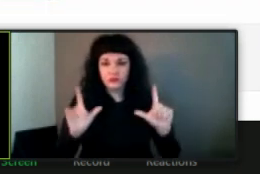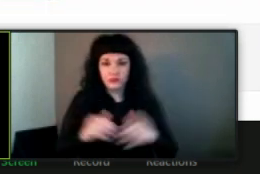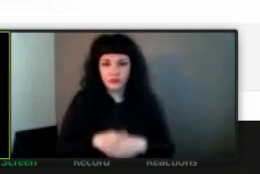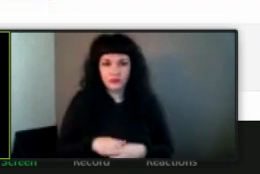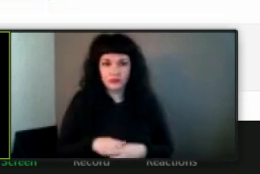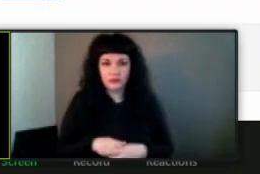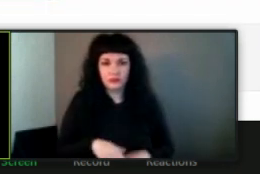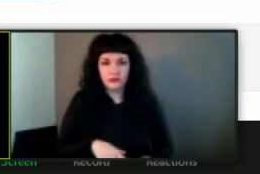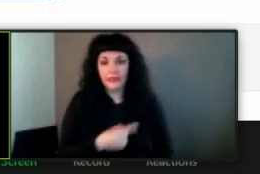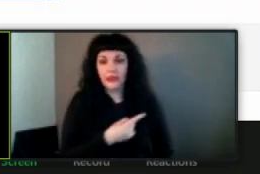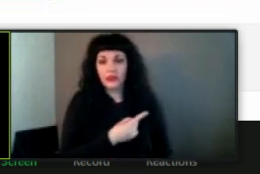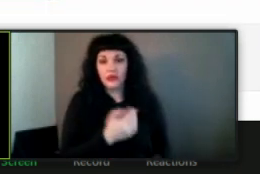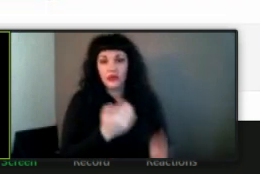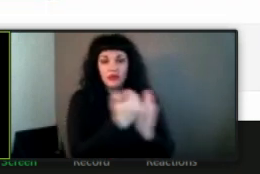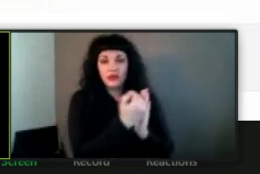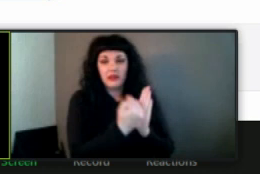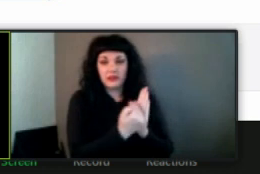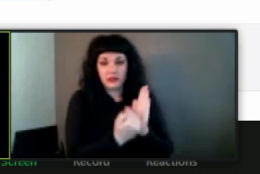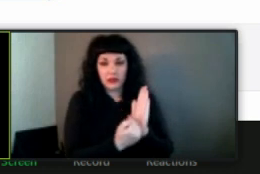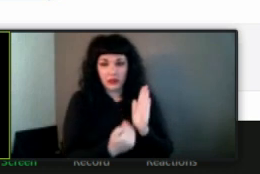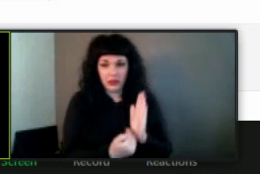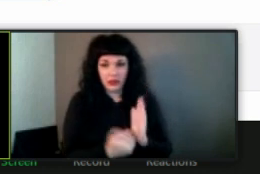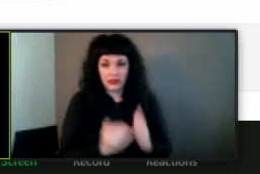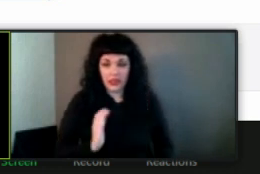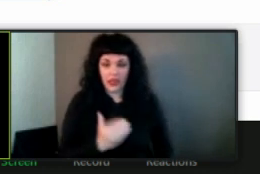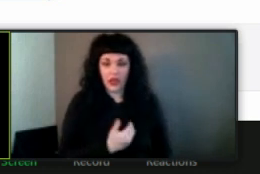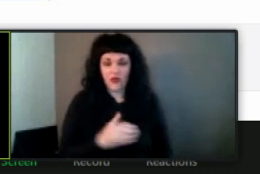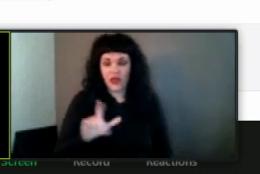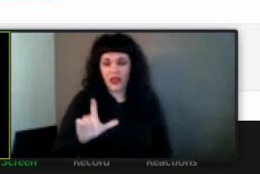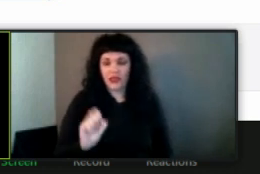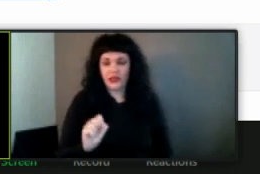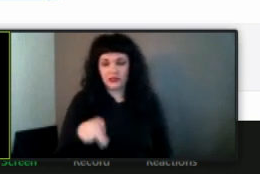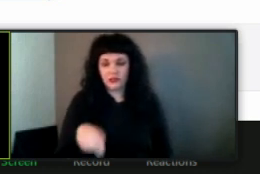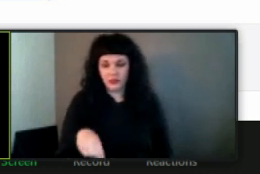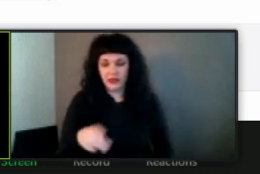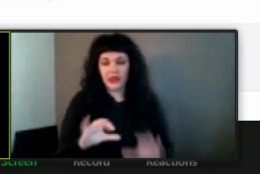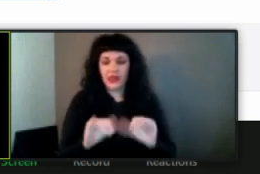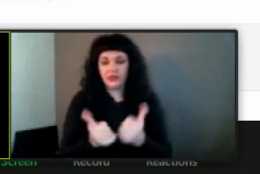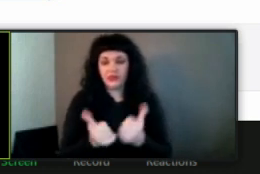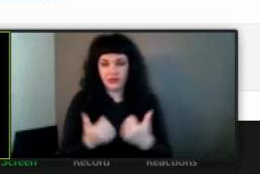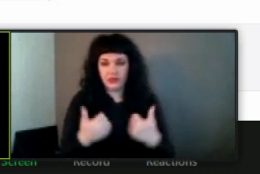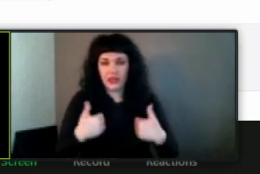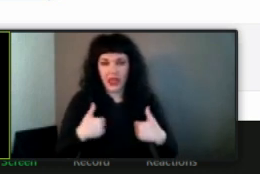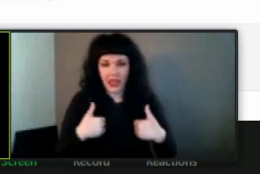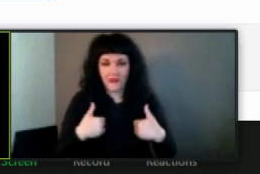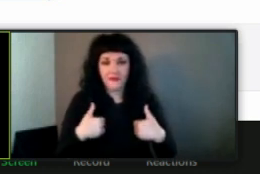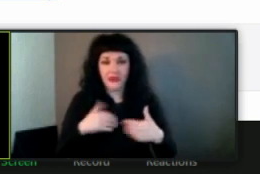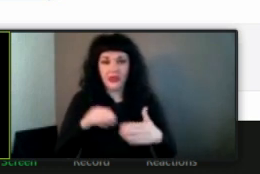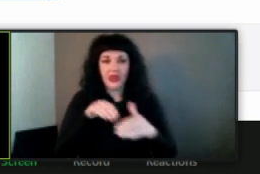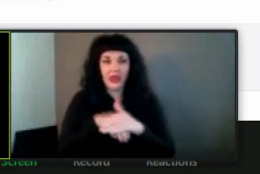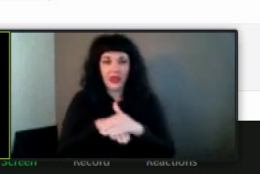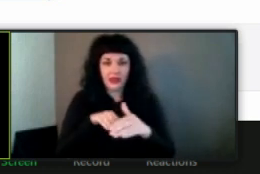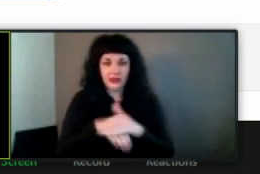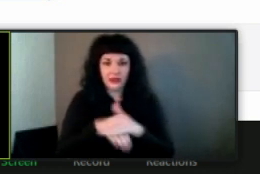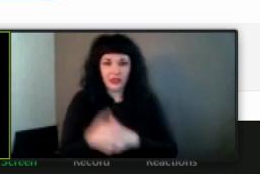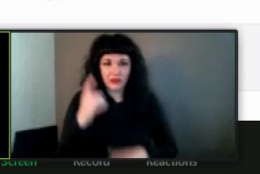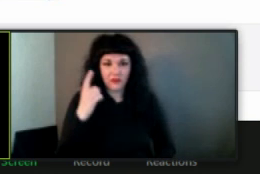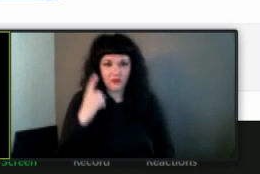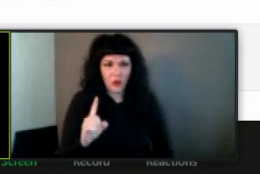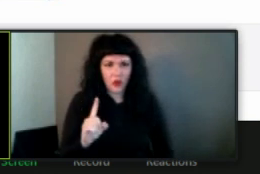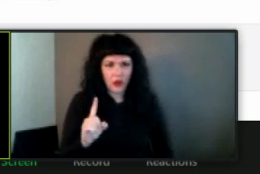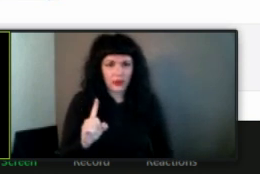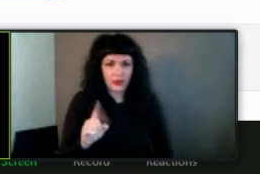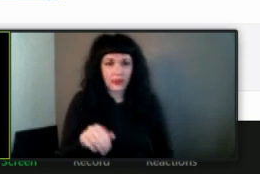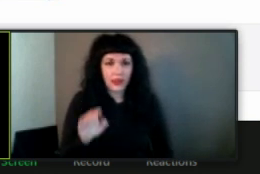This is a list of our LSP agencies that have access to the MEEP funding. So if you have anybody